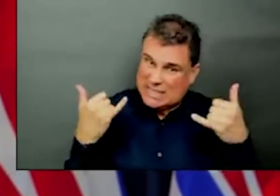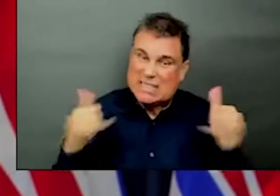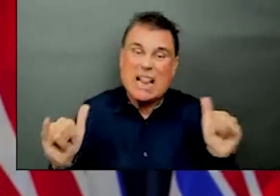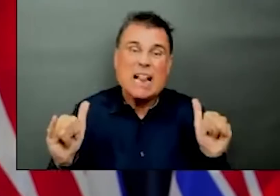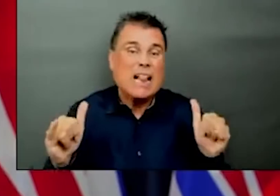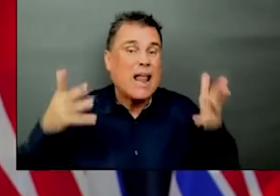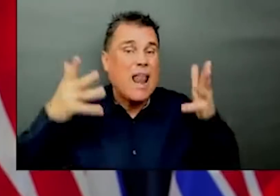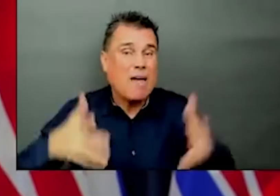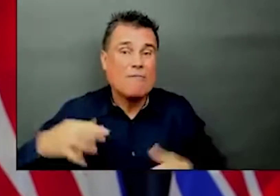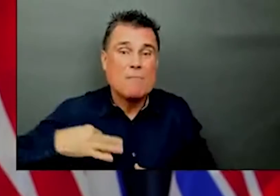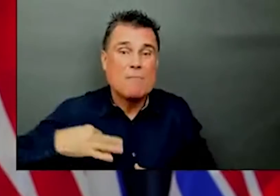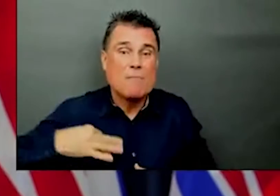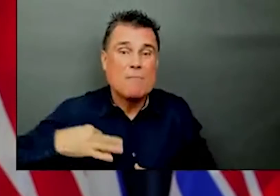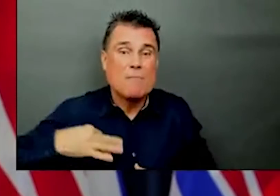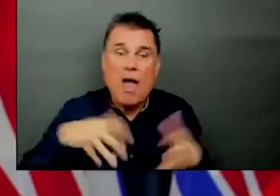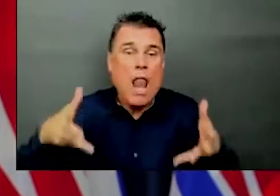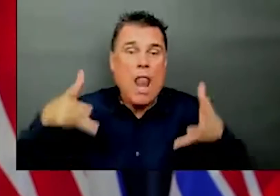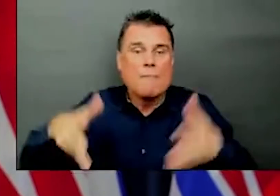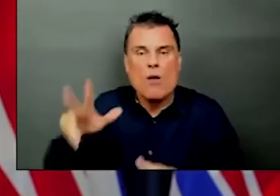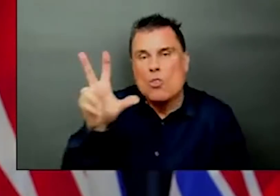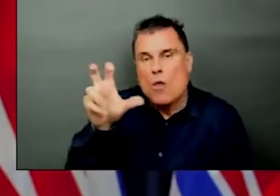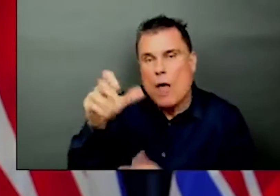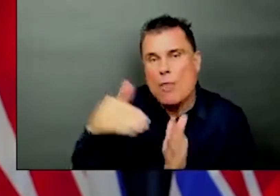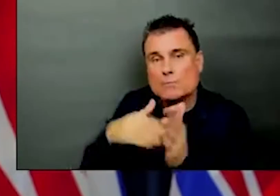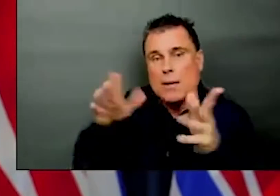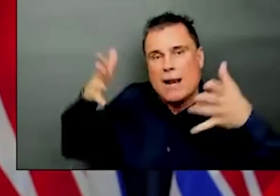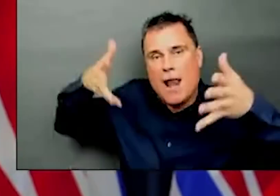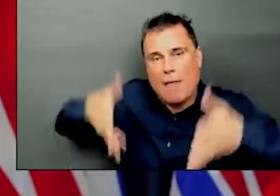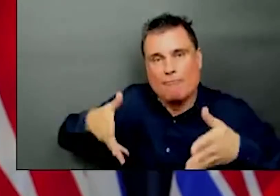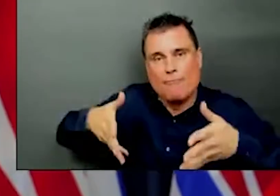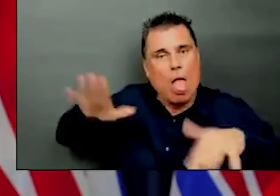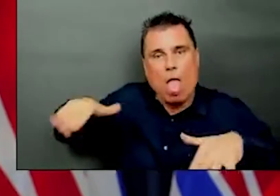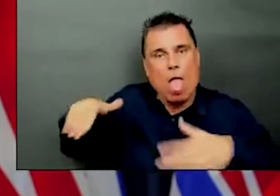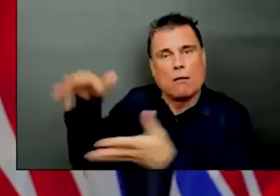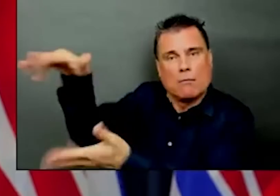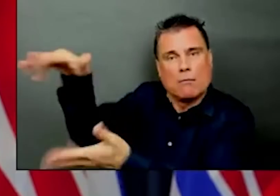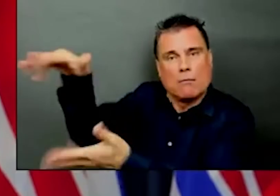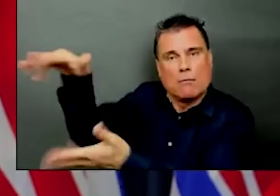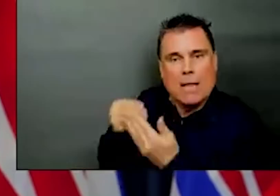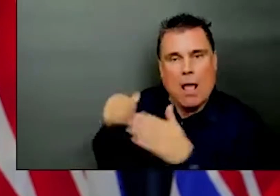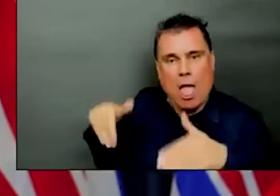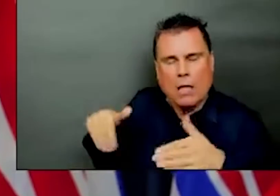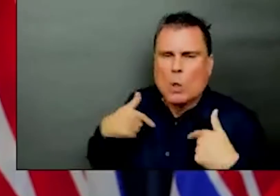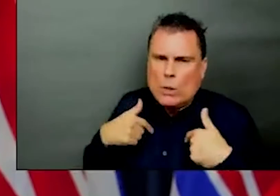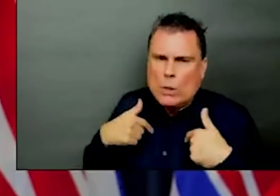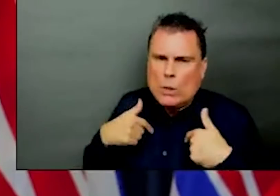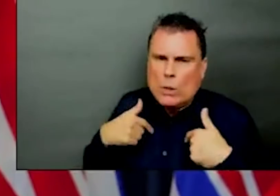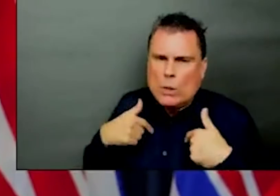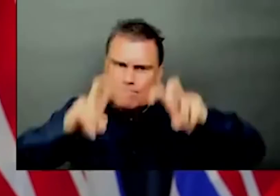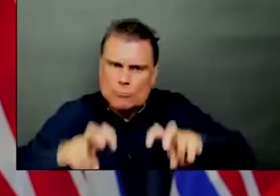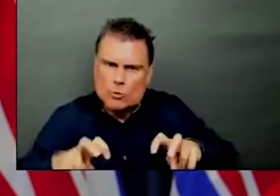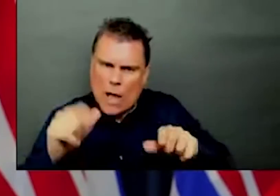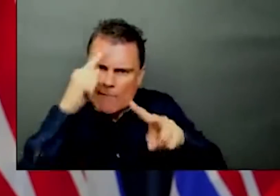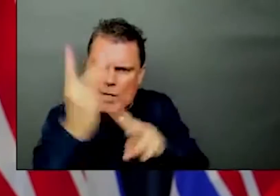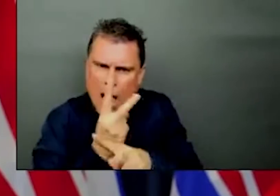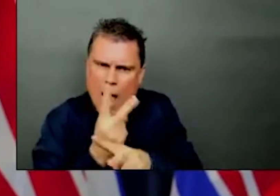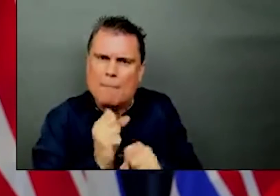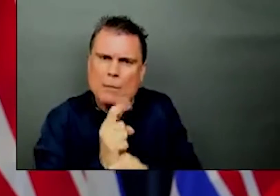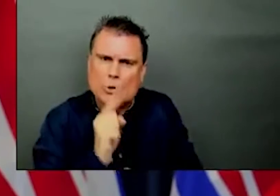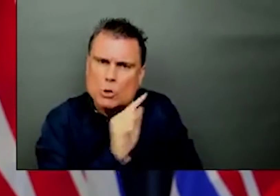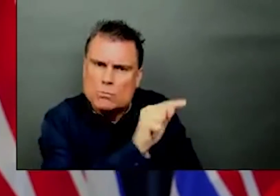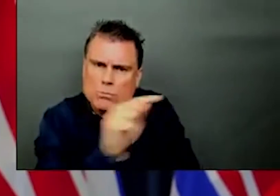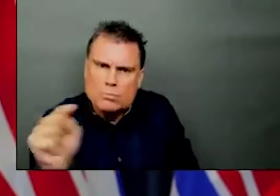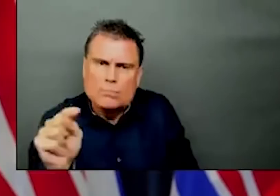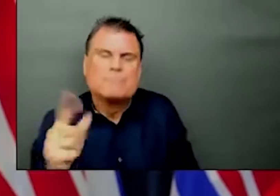to going case by case, making sure that maybe a number was transposed on a social insurance number,